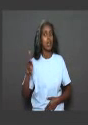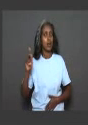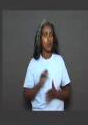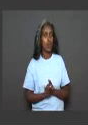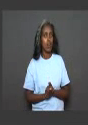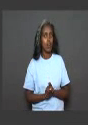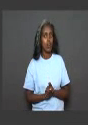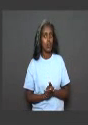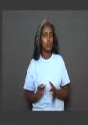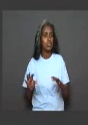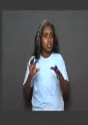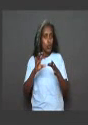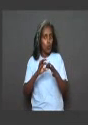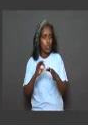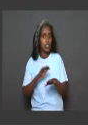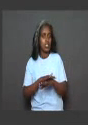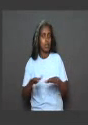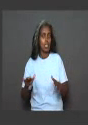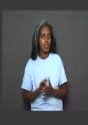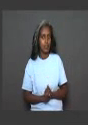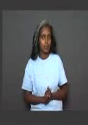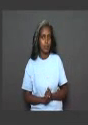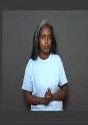on the coordinate plane.